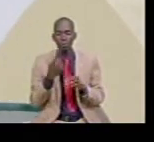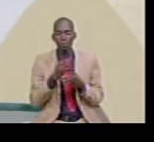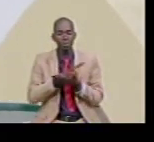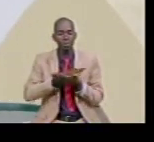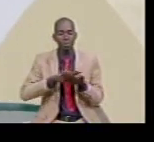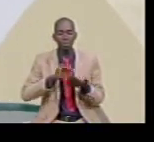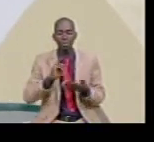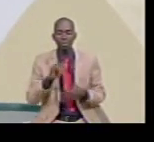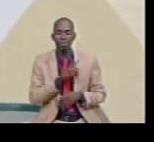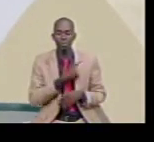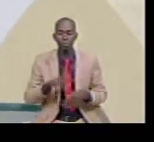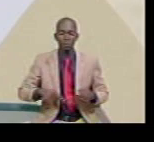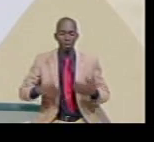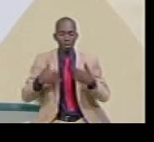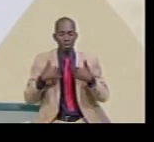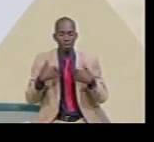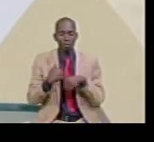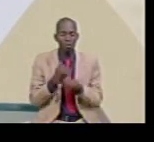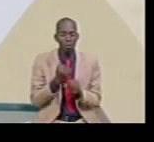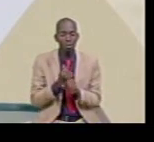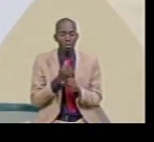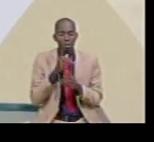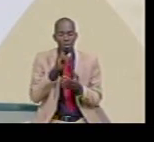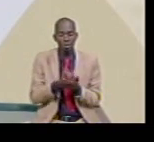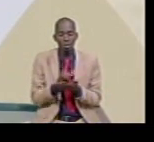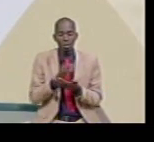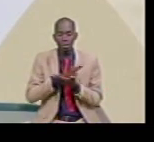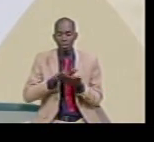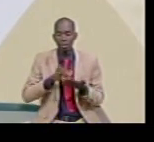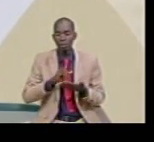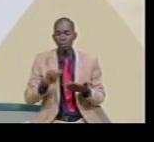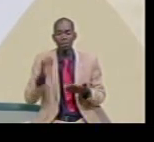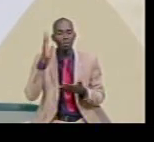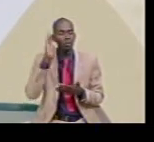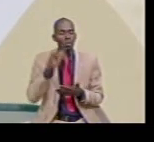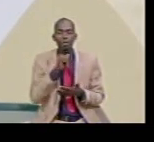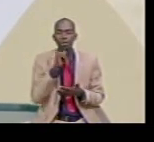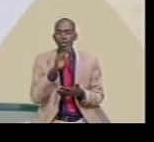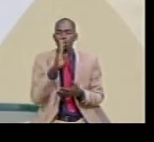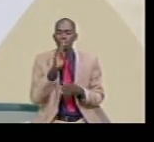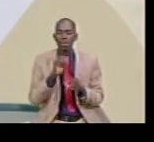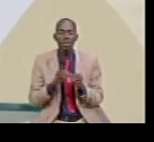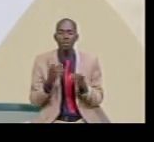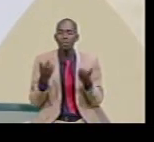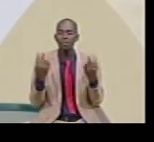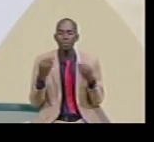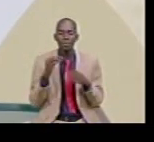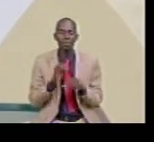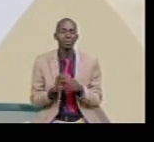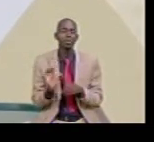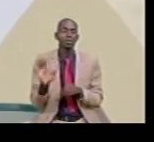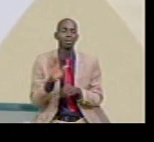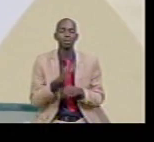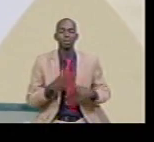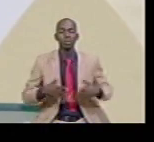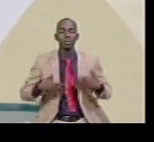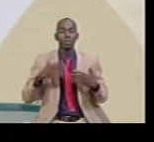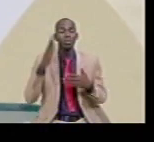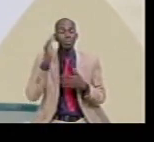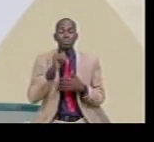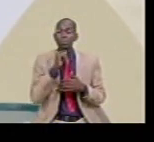that atonement will not be in vain in your life. Will not be in vain for